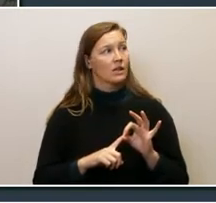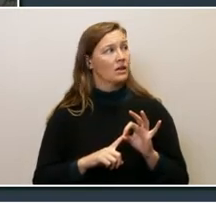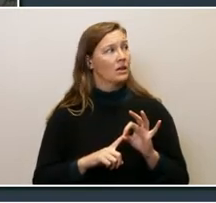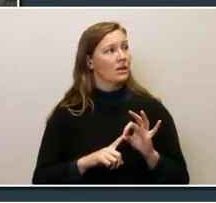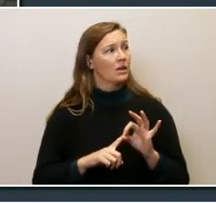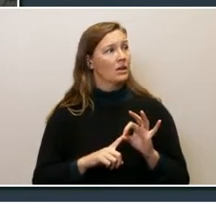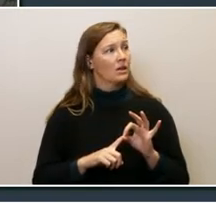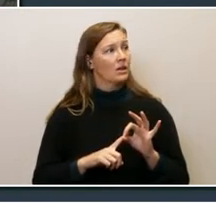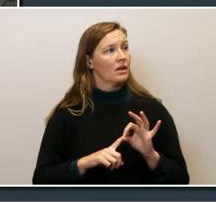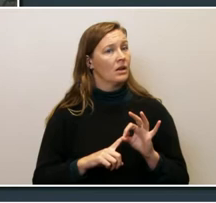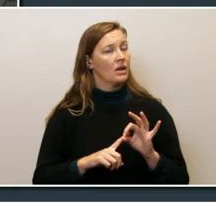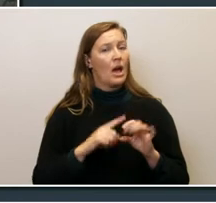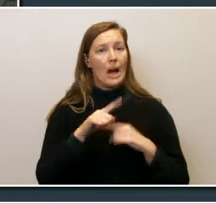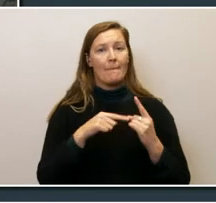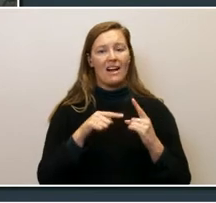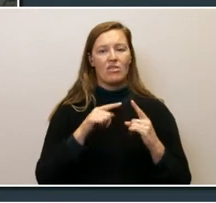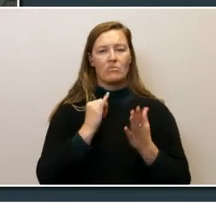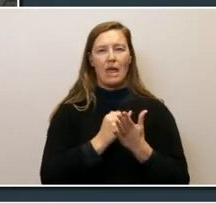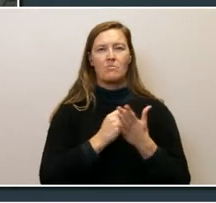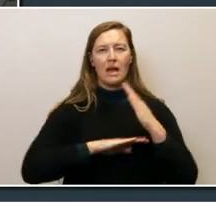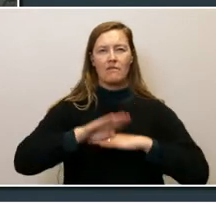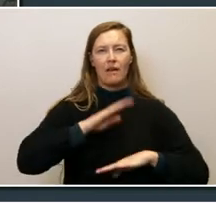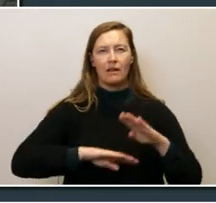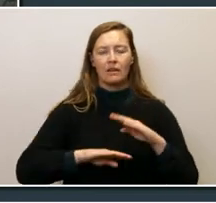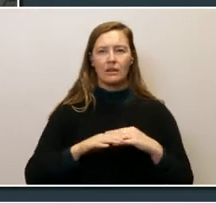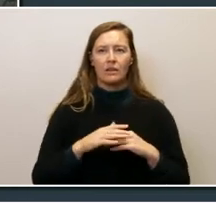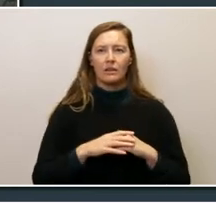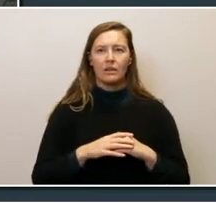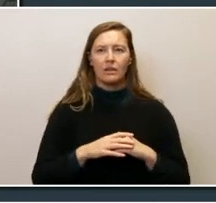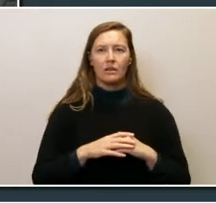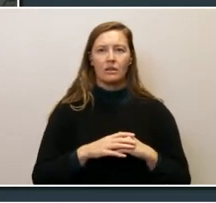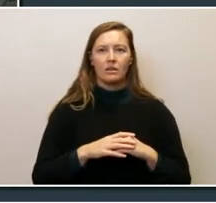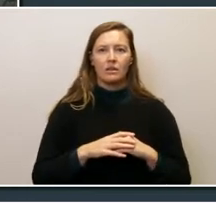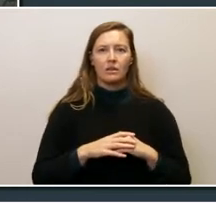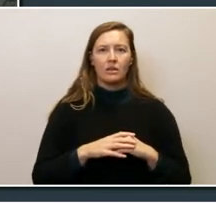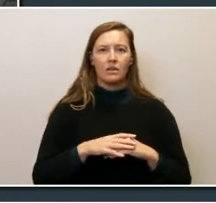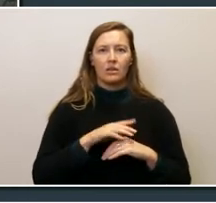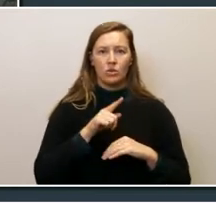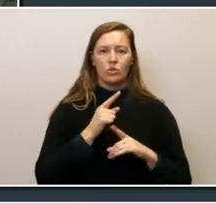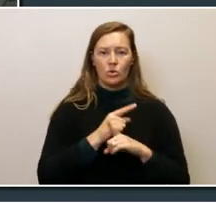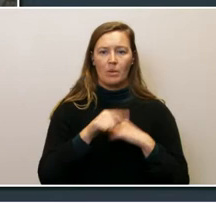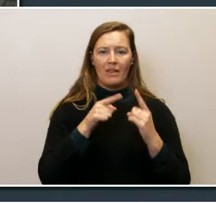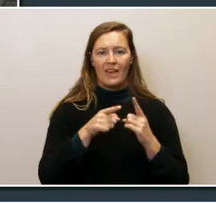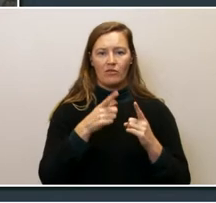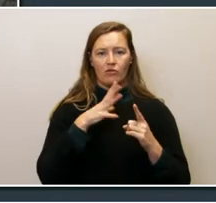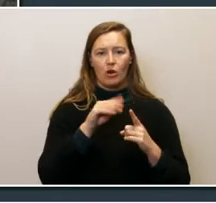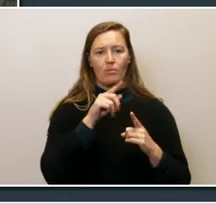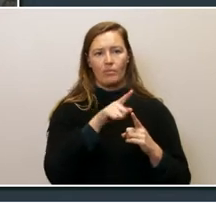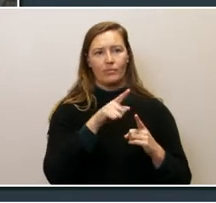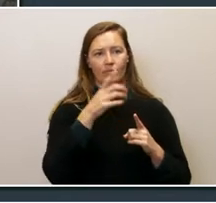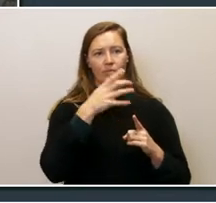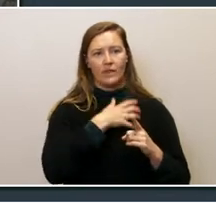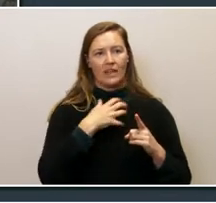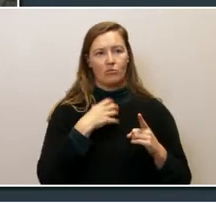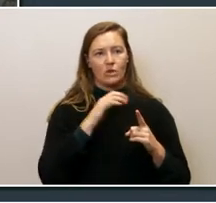in your question to Stuart, but it was around the antisocial behaviour, and you rightly, I suppose, attribute that to the Crown-owned property